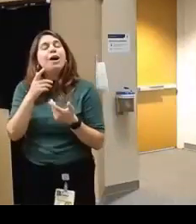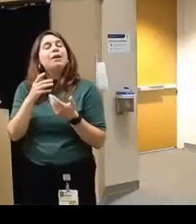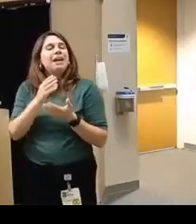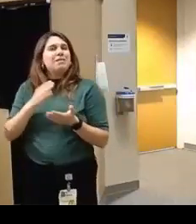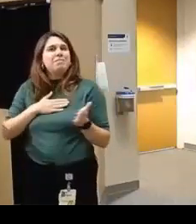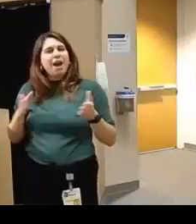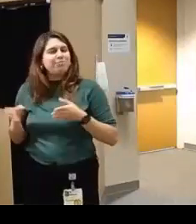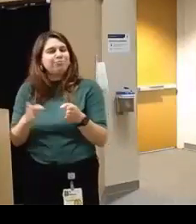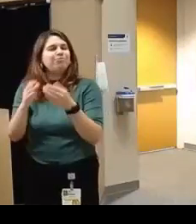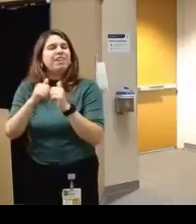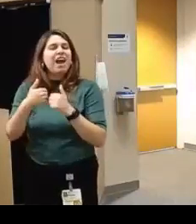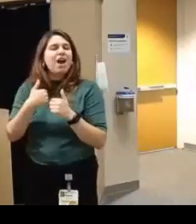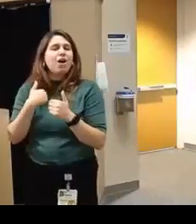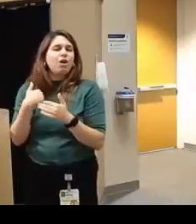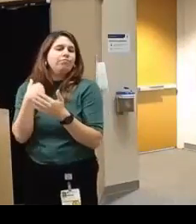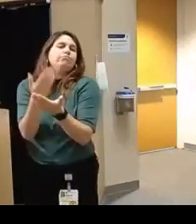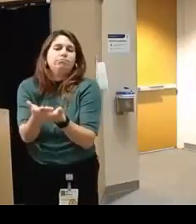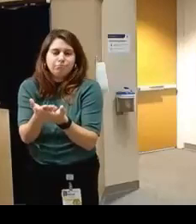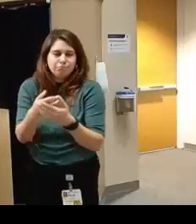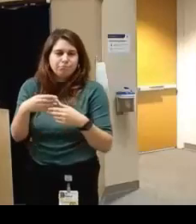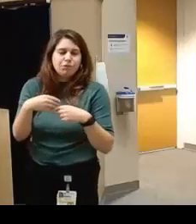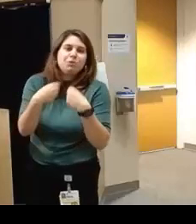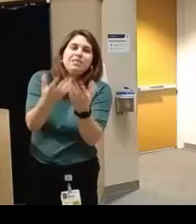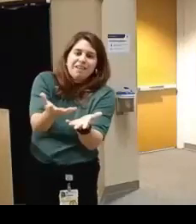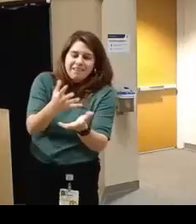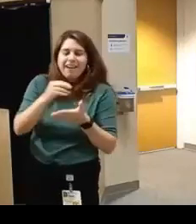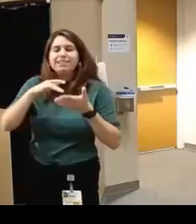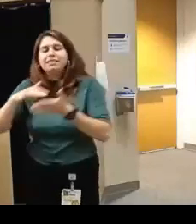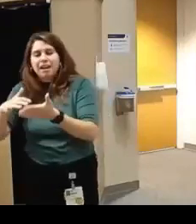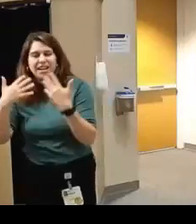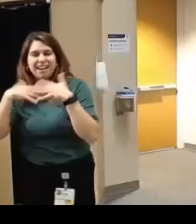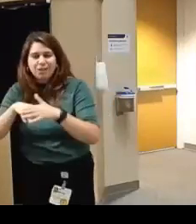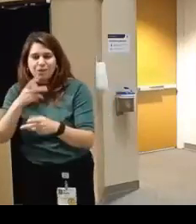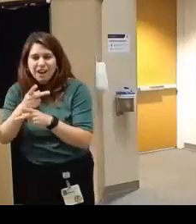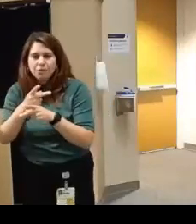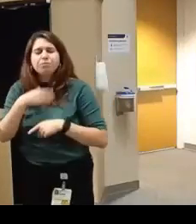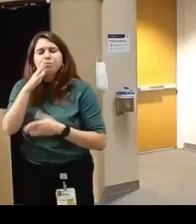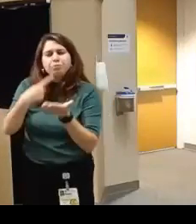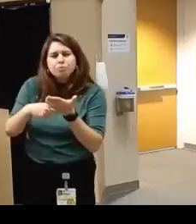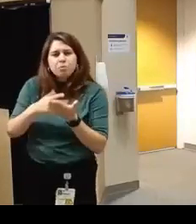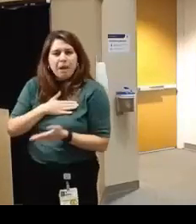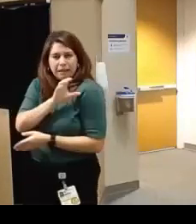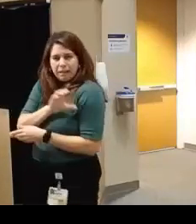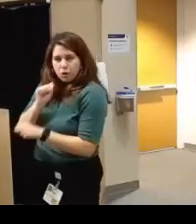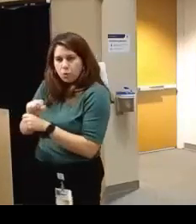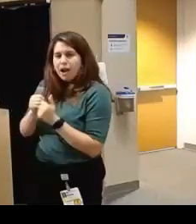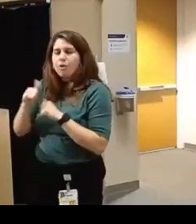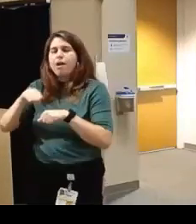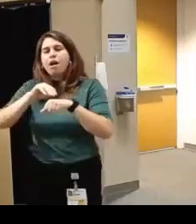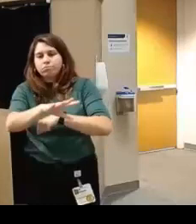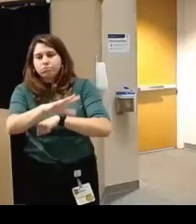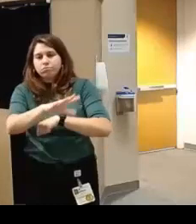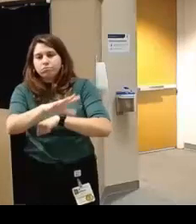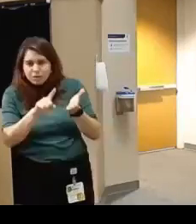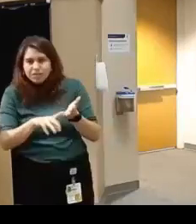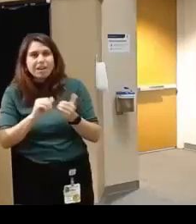and studying integrated care. And I'll talk a little bit how I go back and forth between my clinical work and how that informs my research, and how